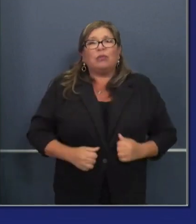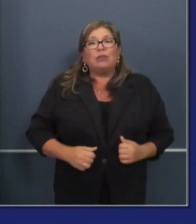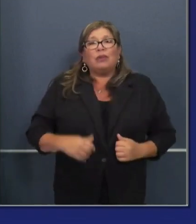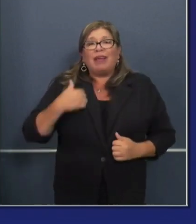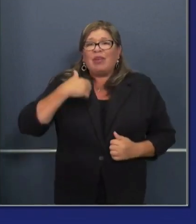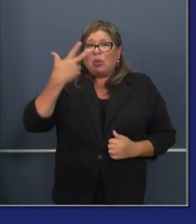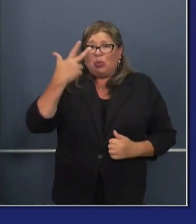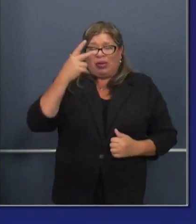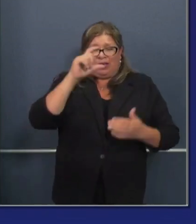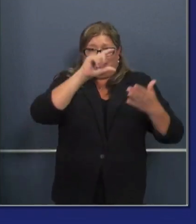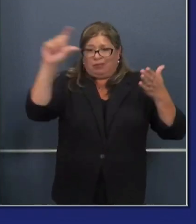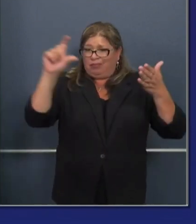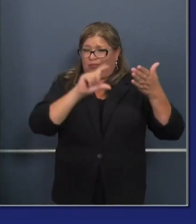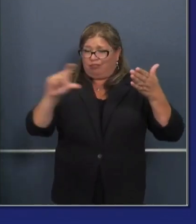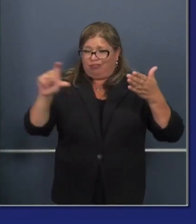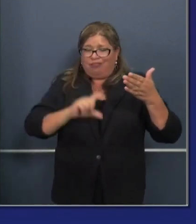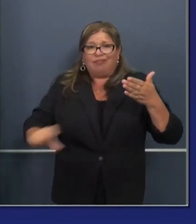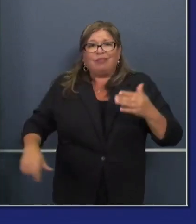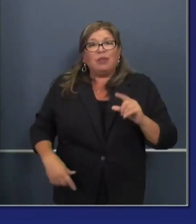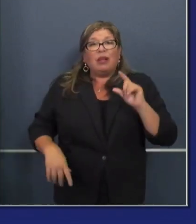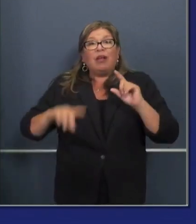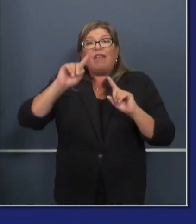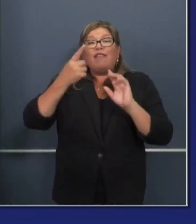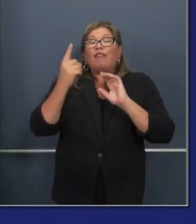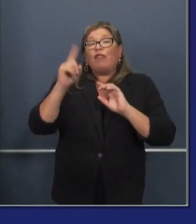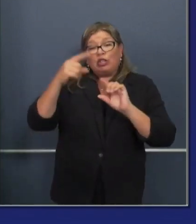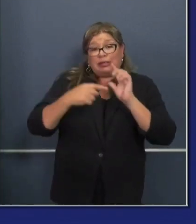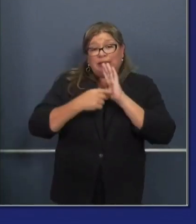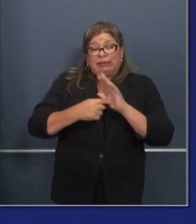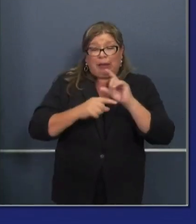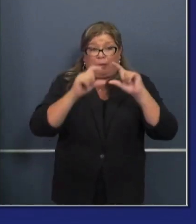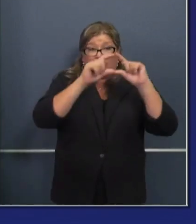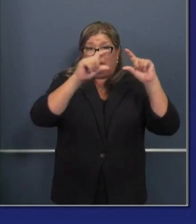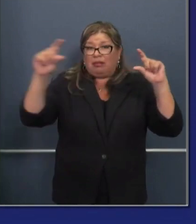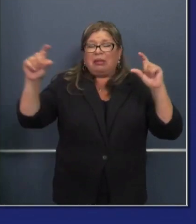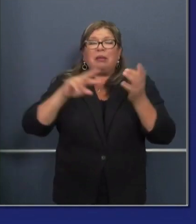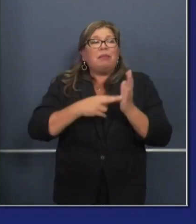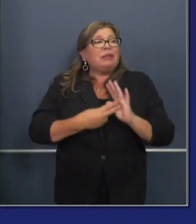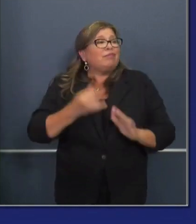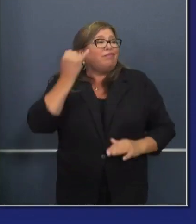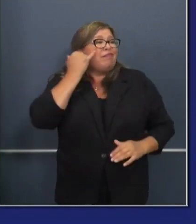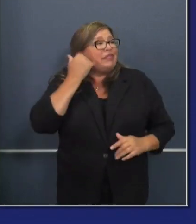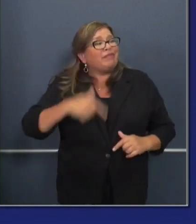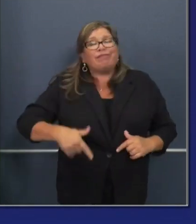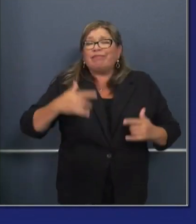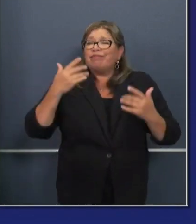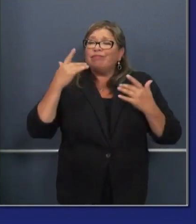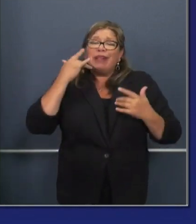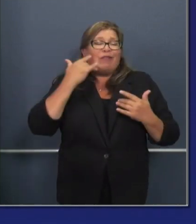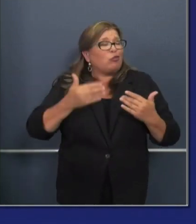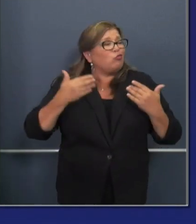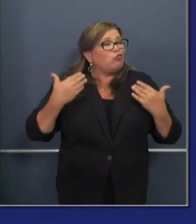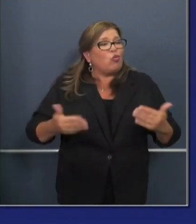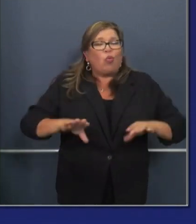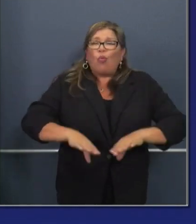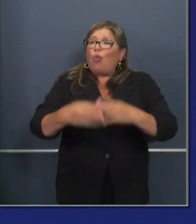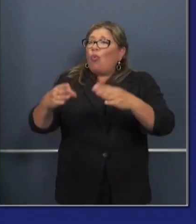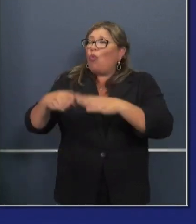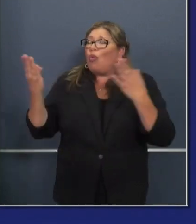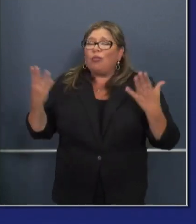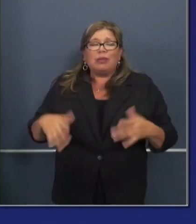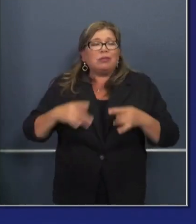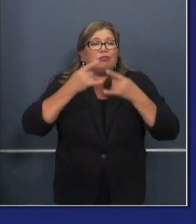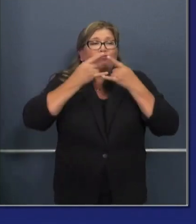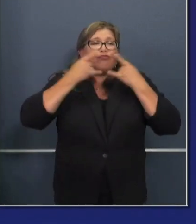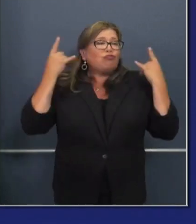our business as California reopens without much care or thought about wearing face coverings, about